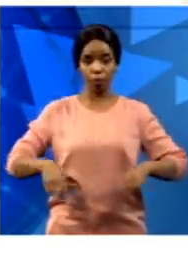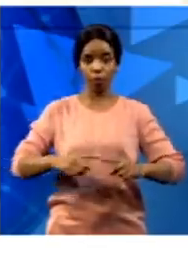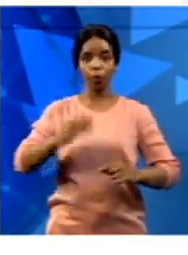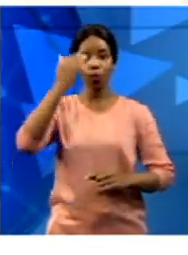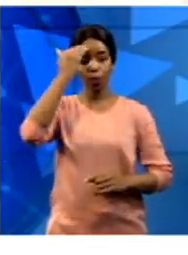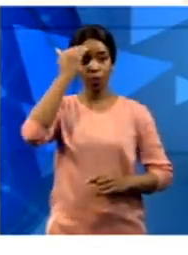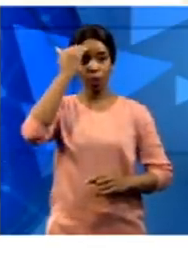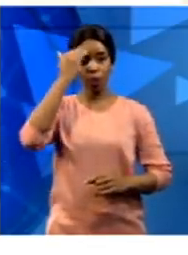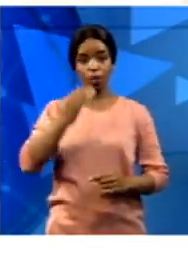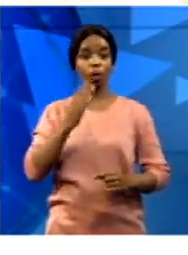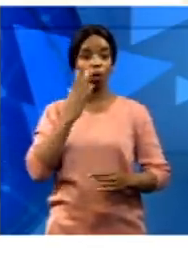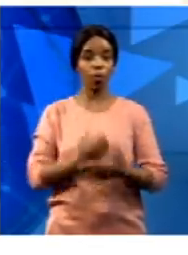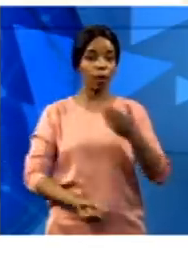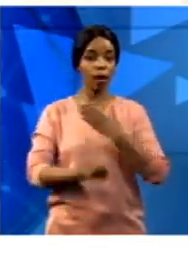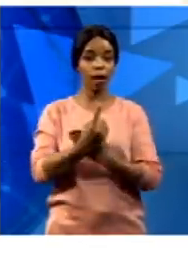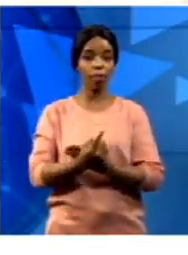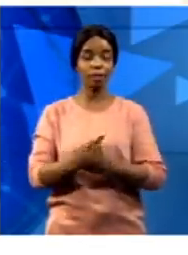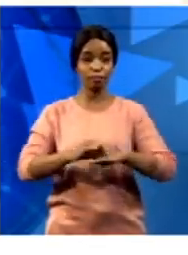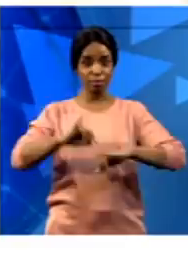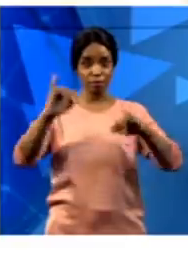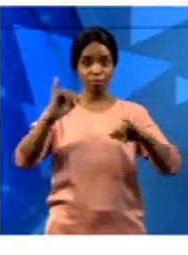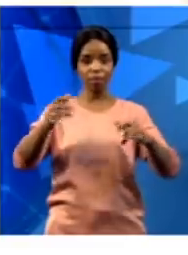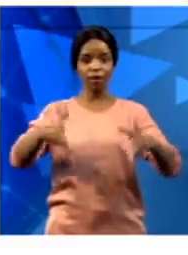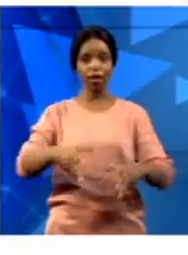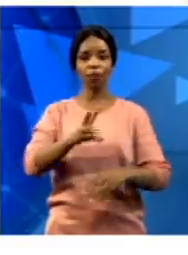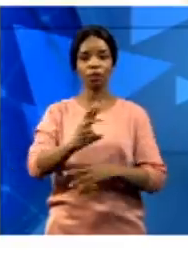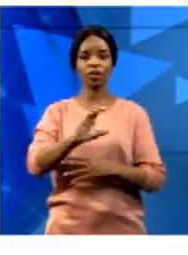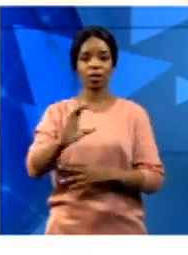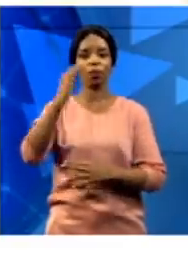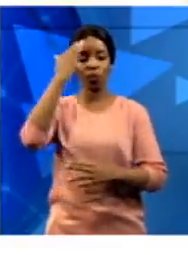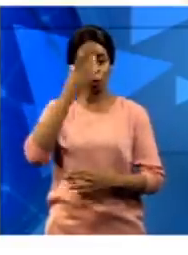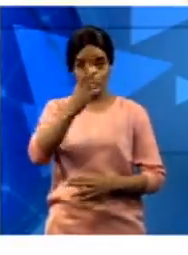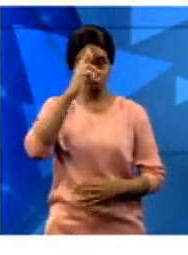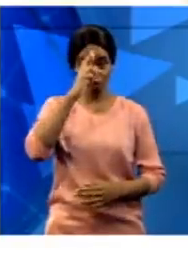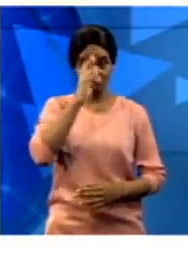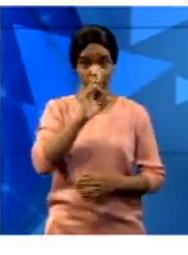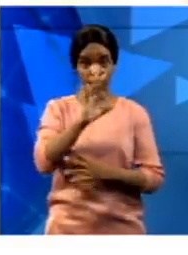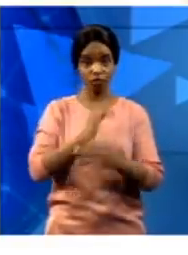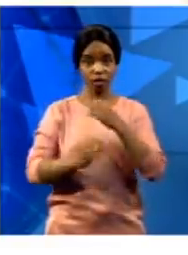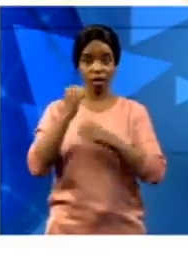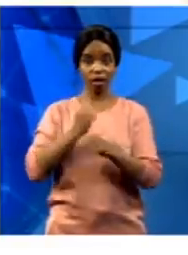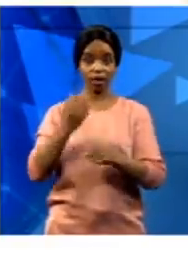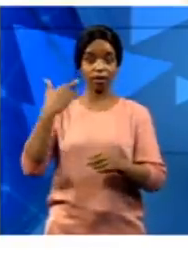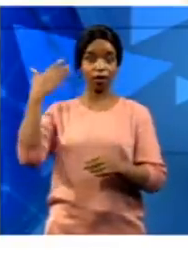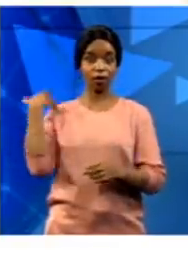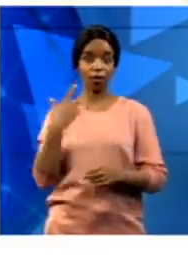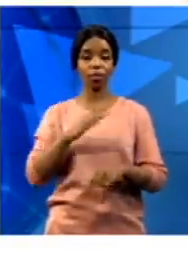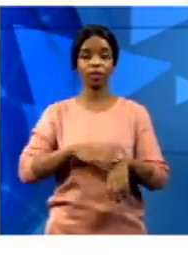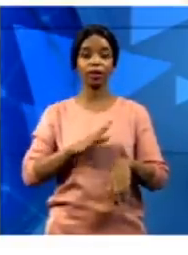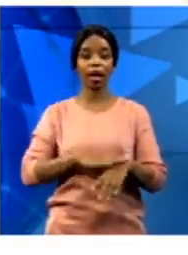dealing with crisis, particularly in the Western Cape. You remember 3 years ago we went through day zero around the drought,